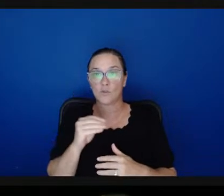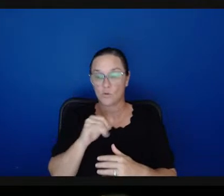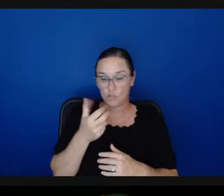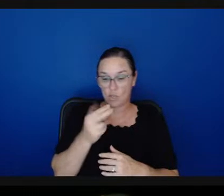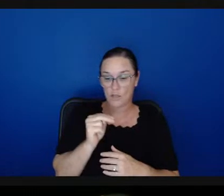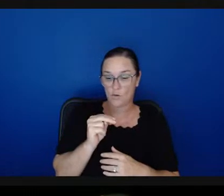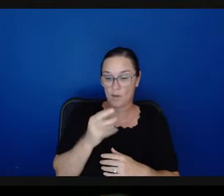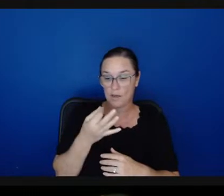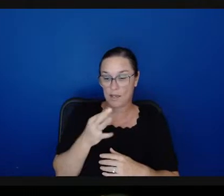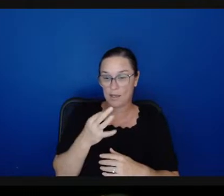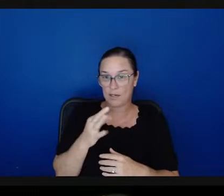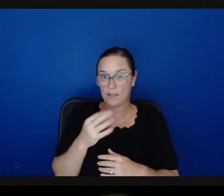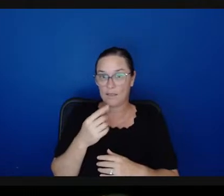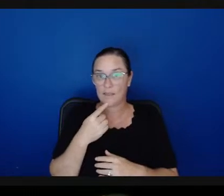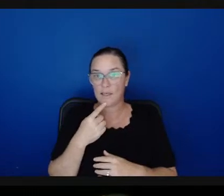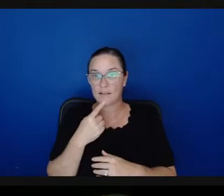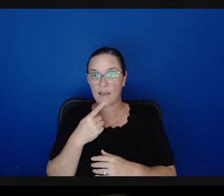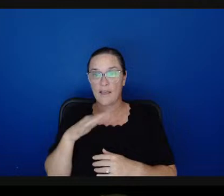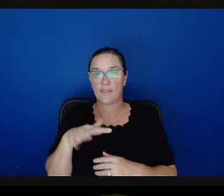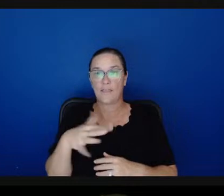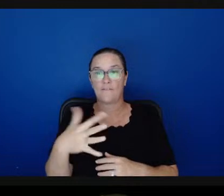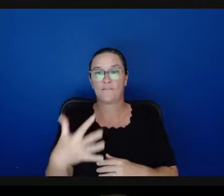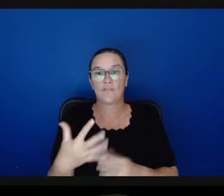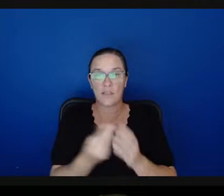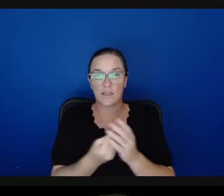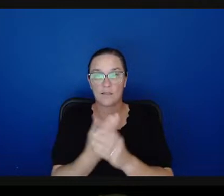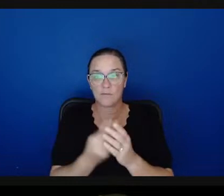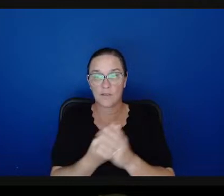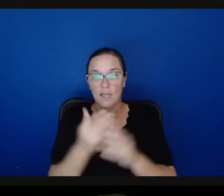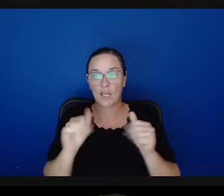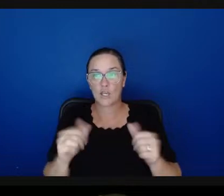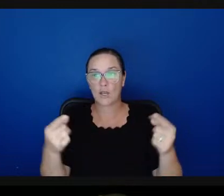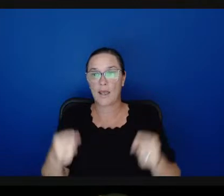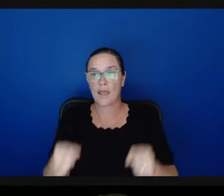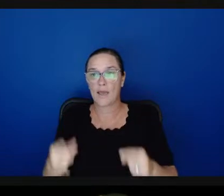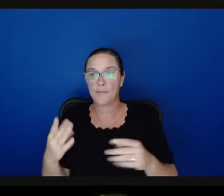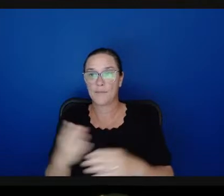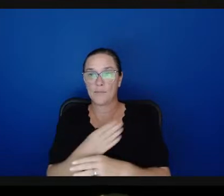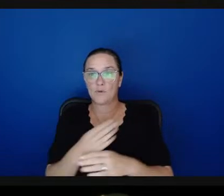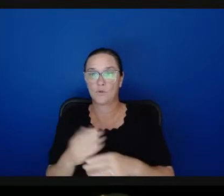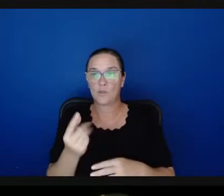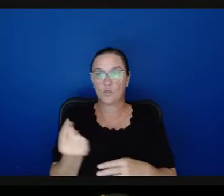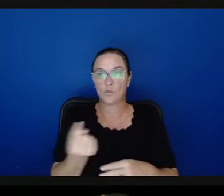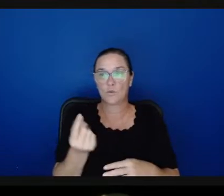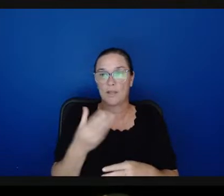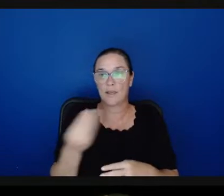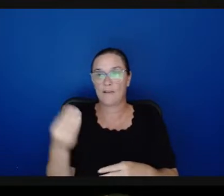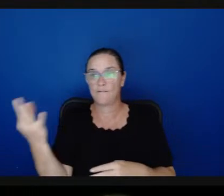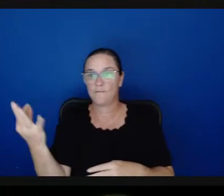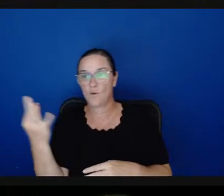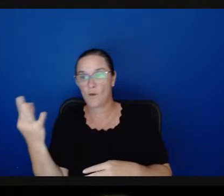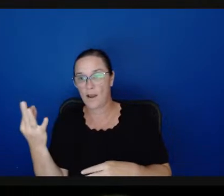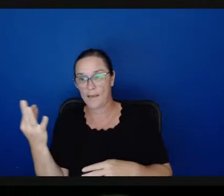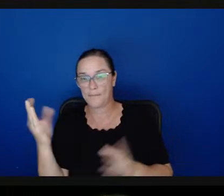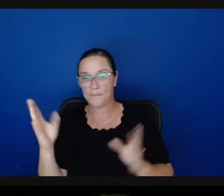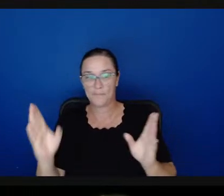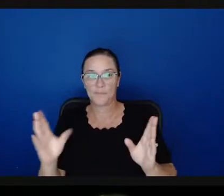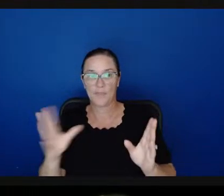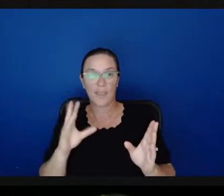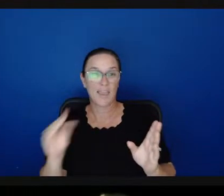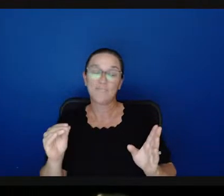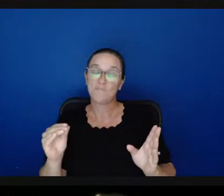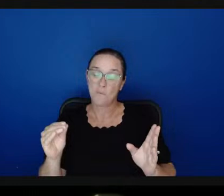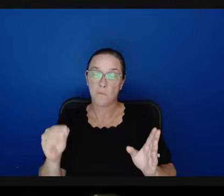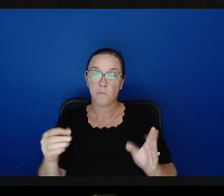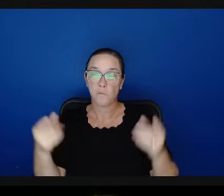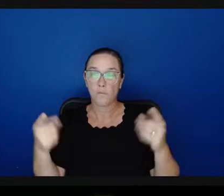say the 5th episode could begin between Tuesday the 21st and Friday the 24th. And lo and behold, it began on